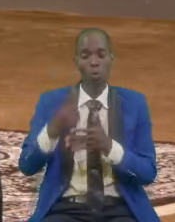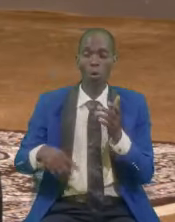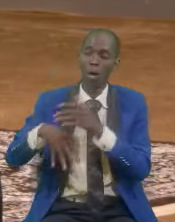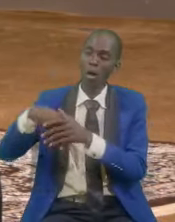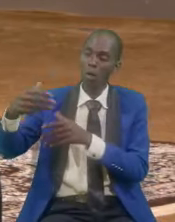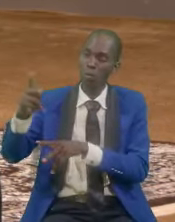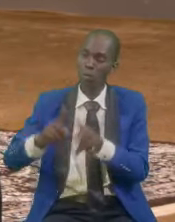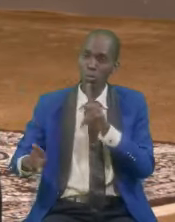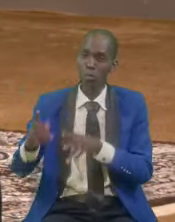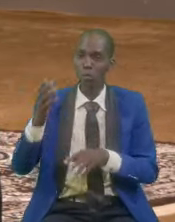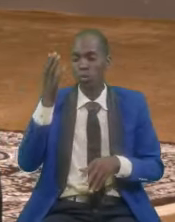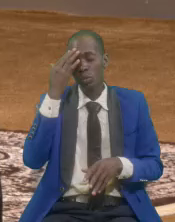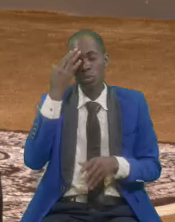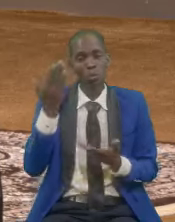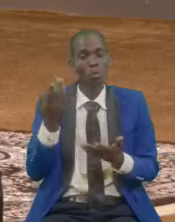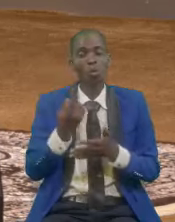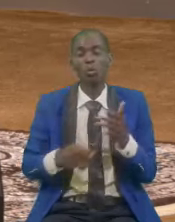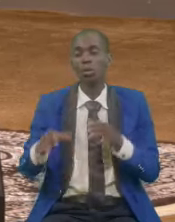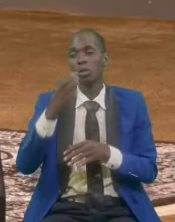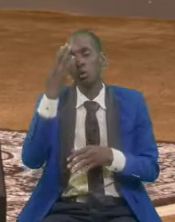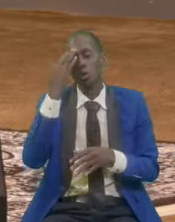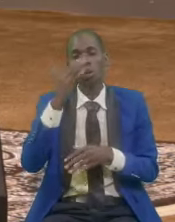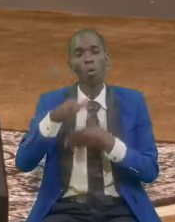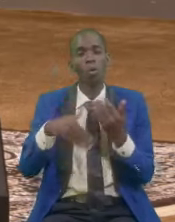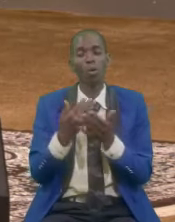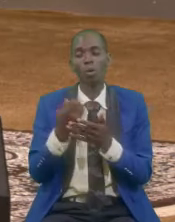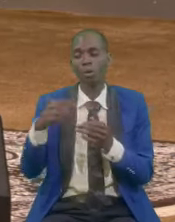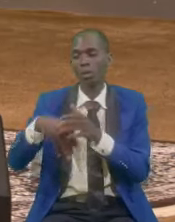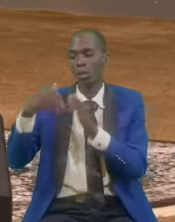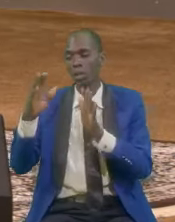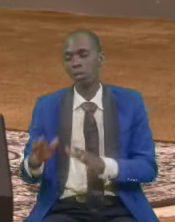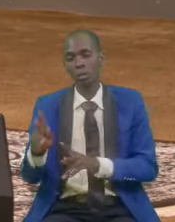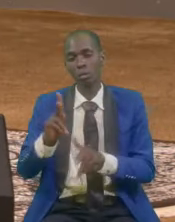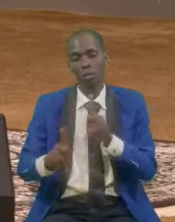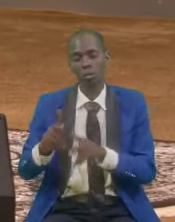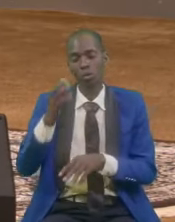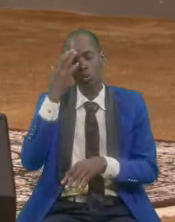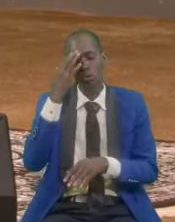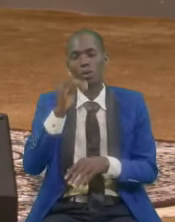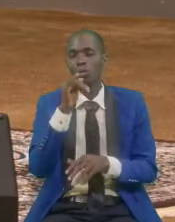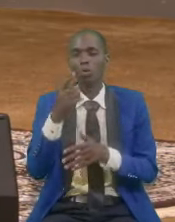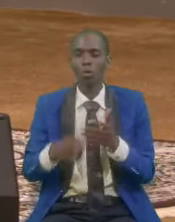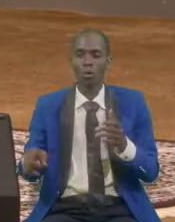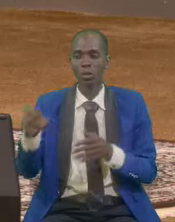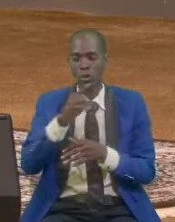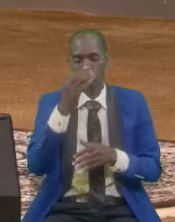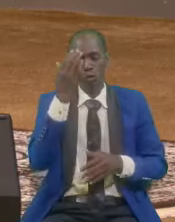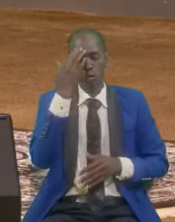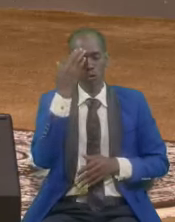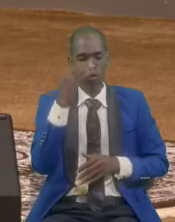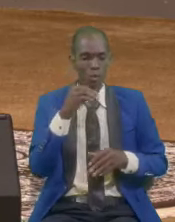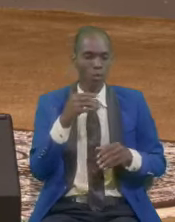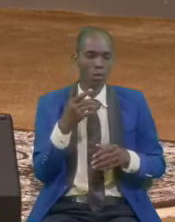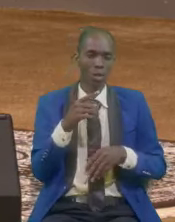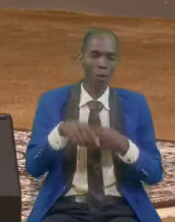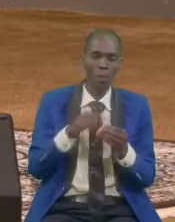know? What do they know about me? All they know is what they hear on the pulpit. Do they know my private life? Do